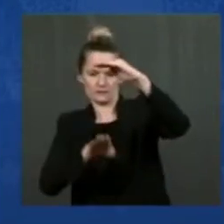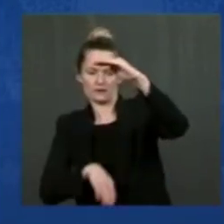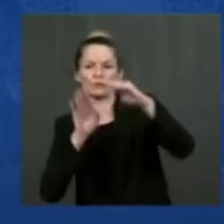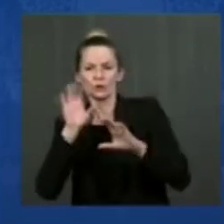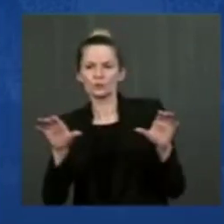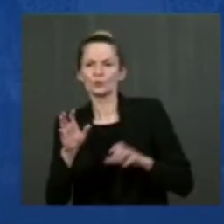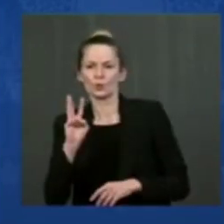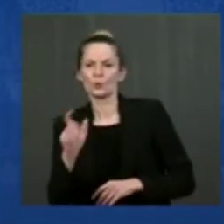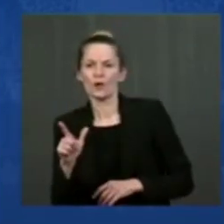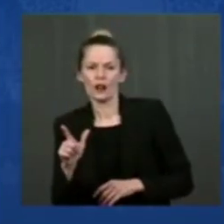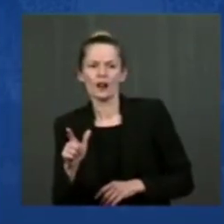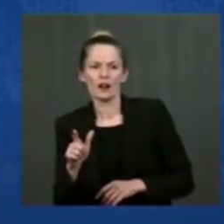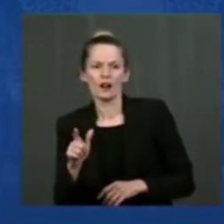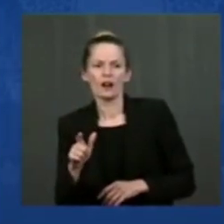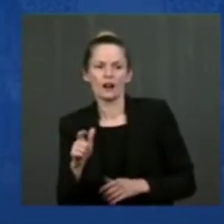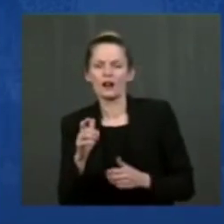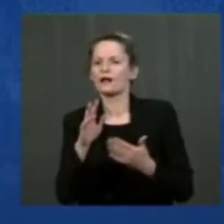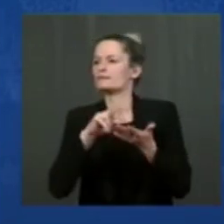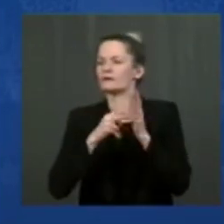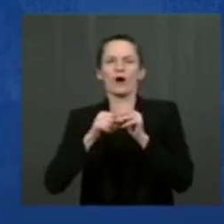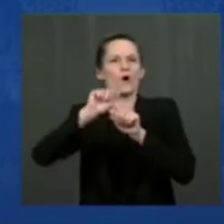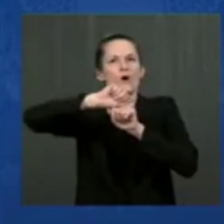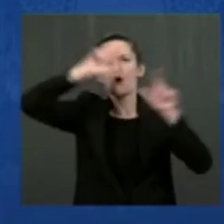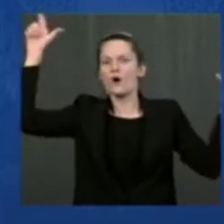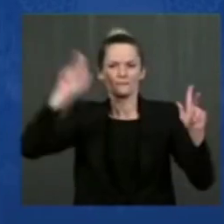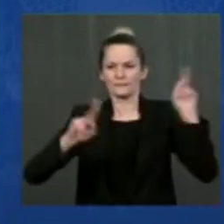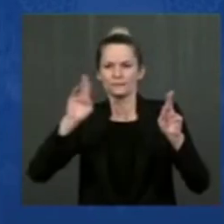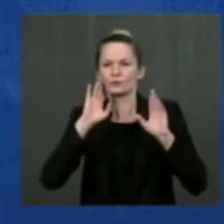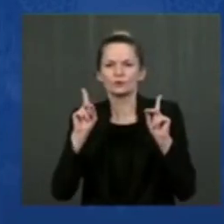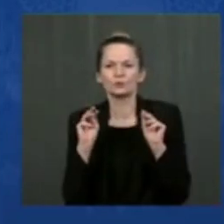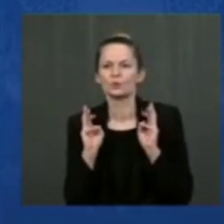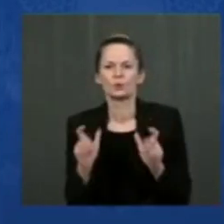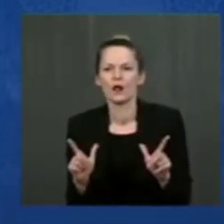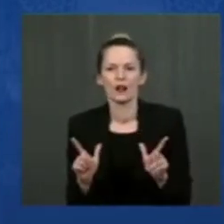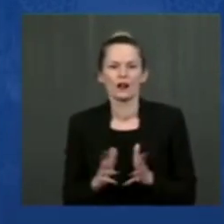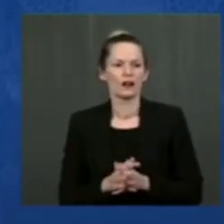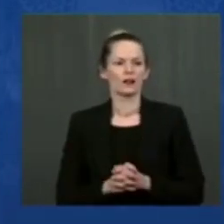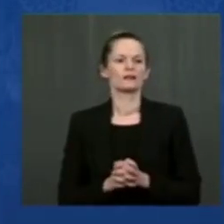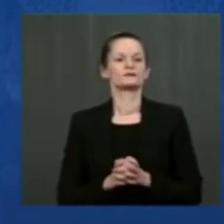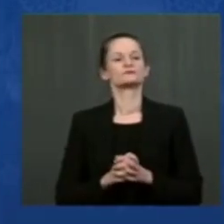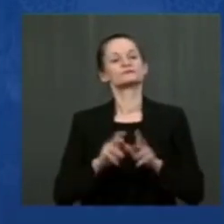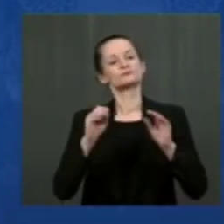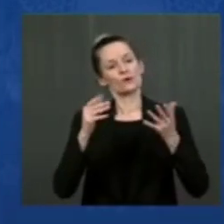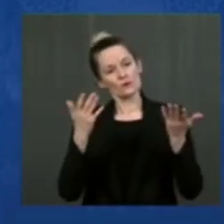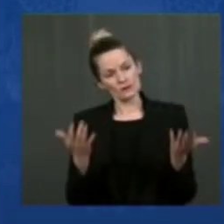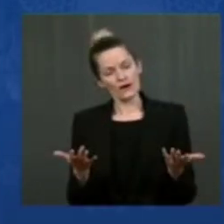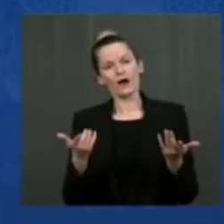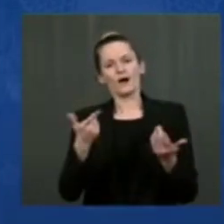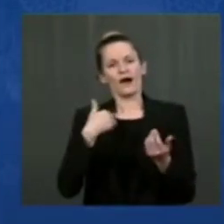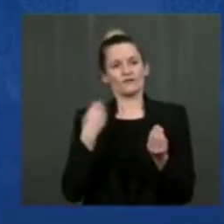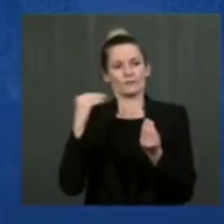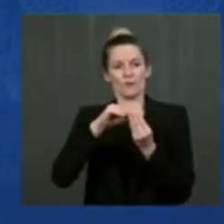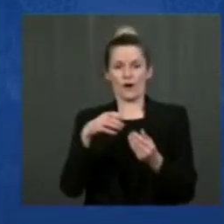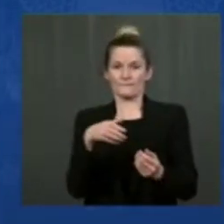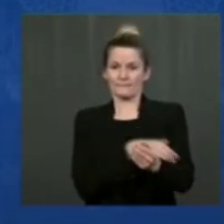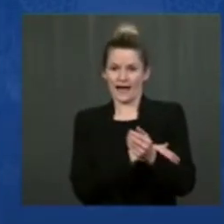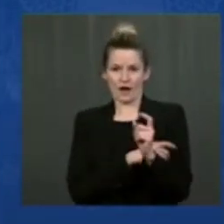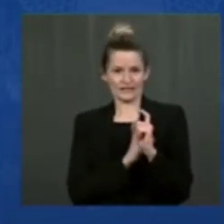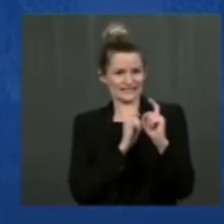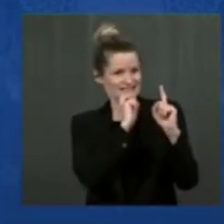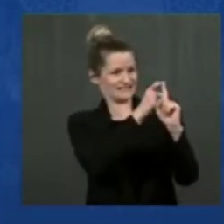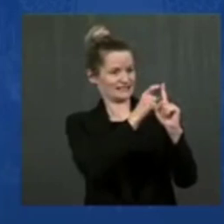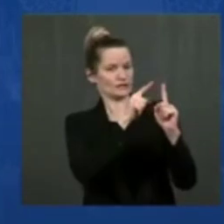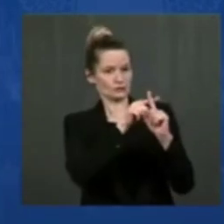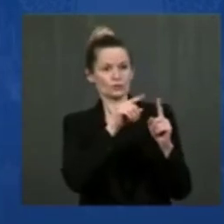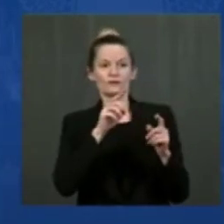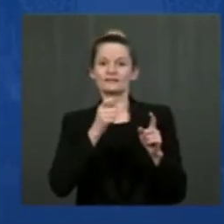well. And to give workers even more power, I also signed an executive order to improve competition in the economy, including